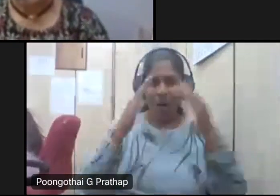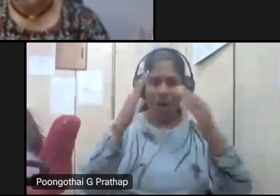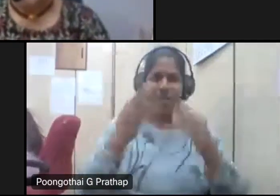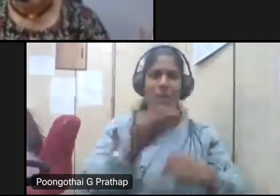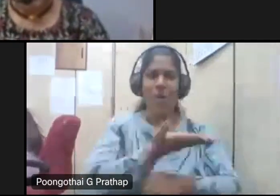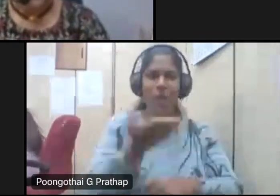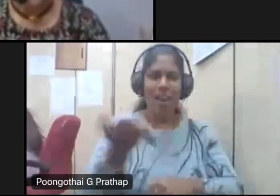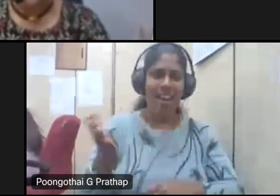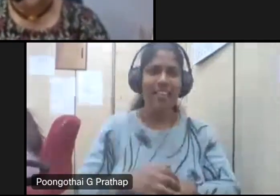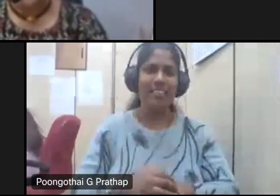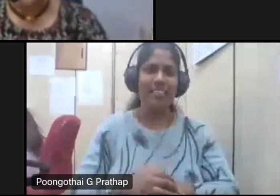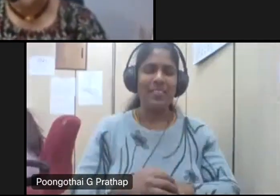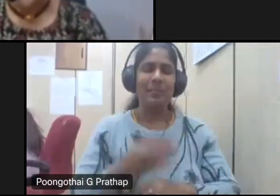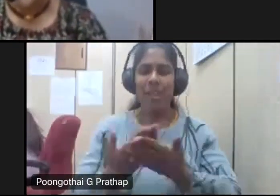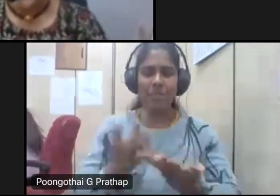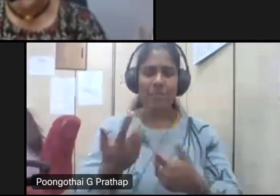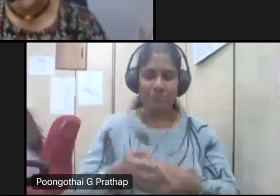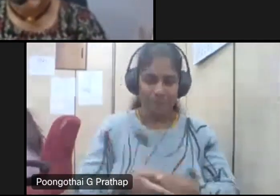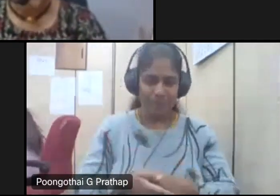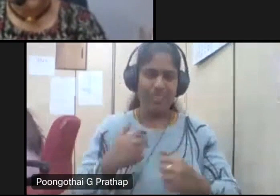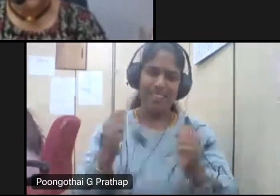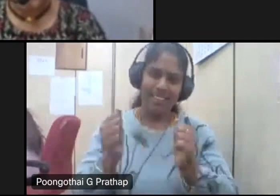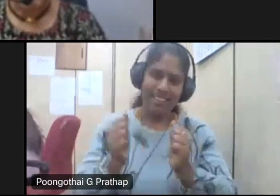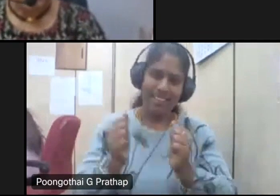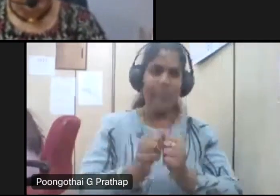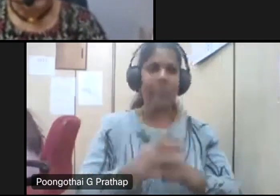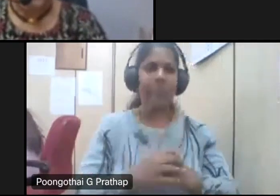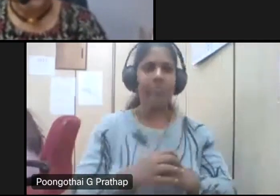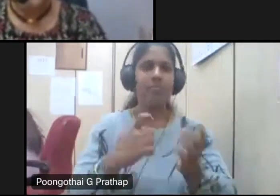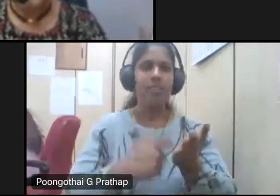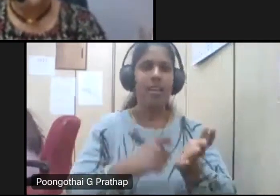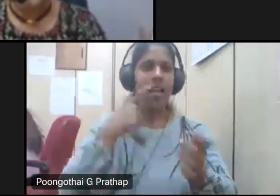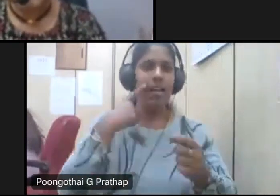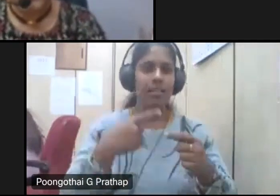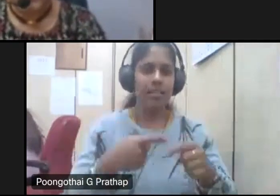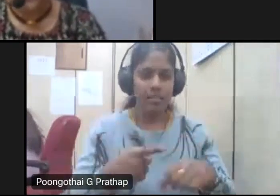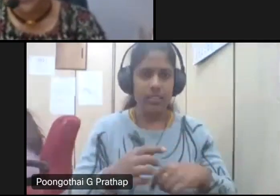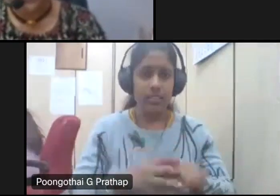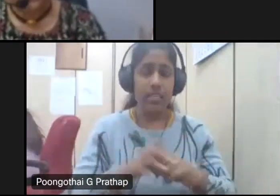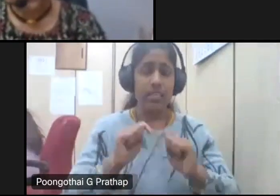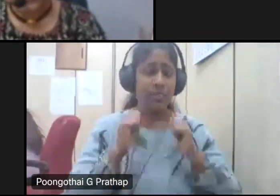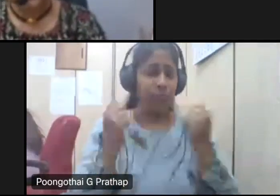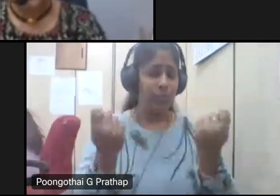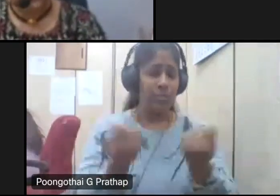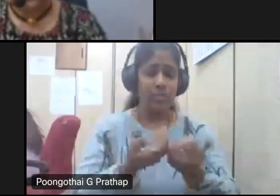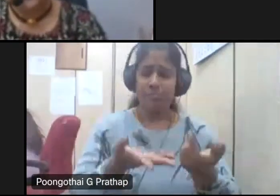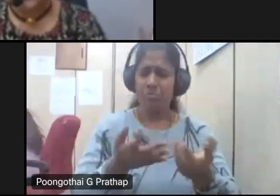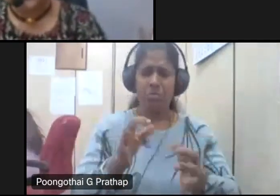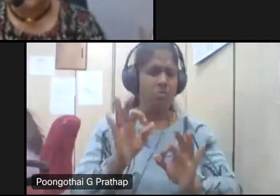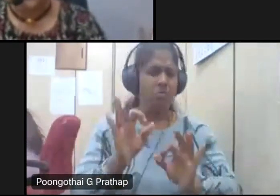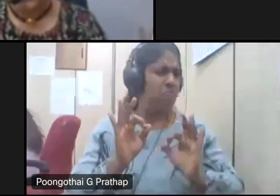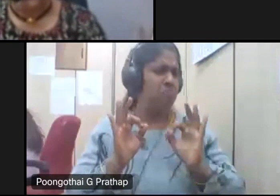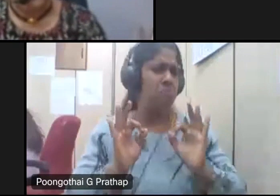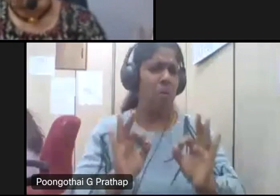Ma, for always being there. Thanks to Team RCI for organizing such a meaningful and